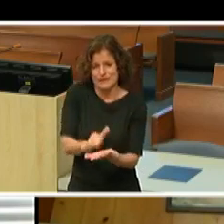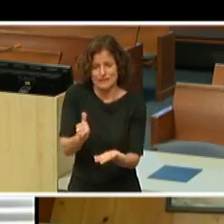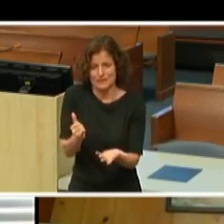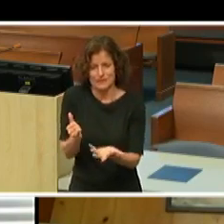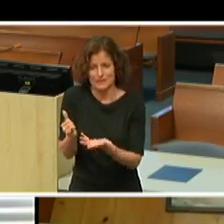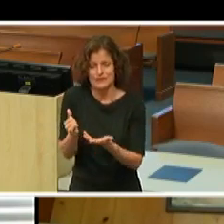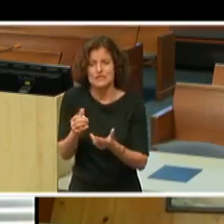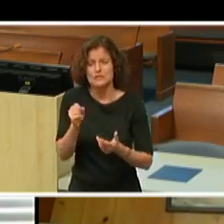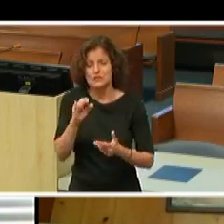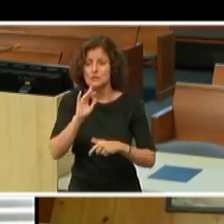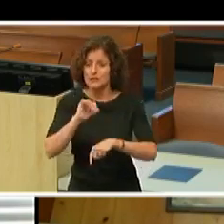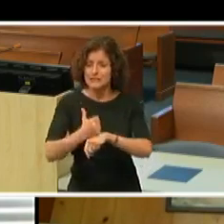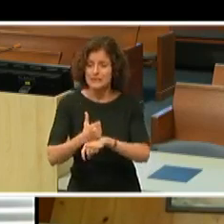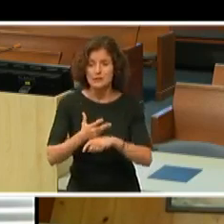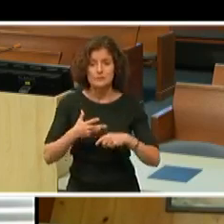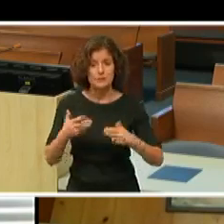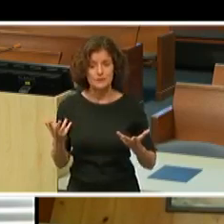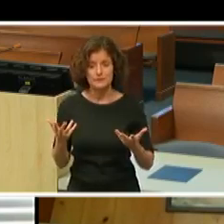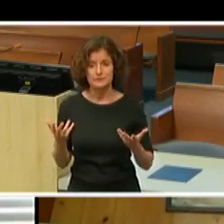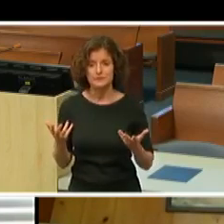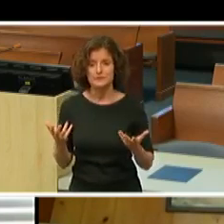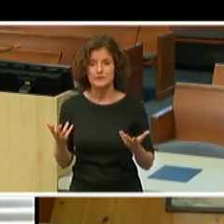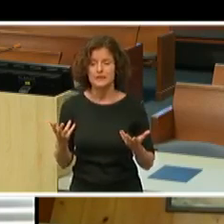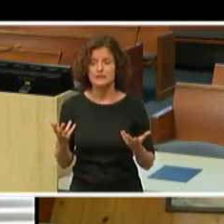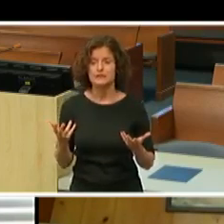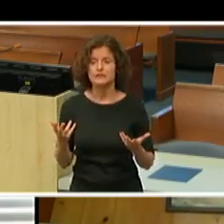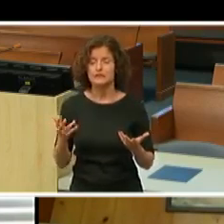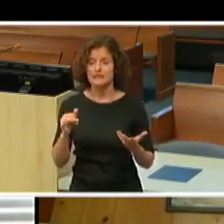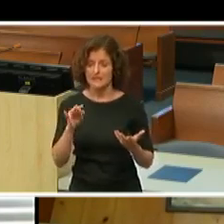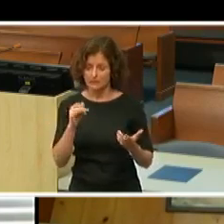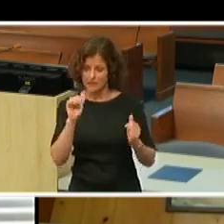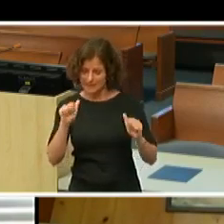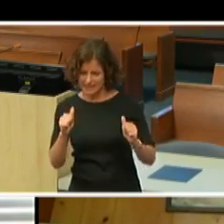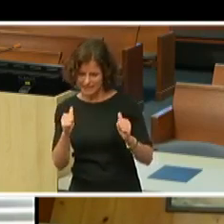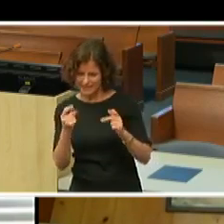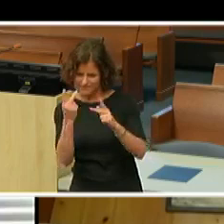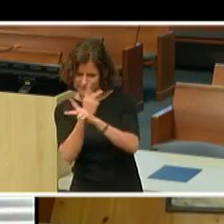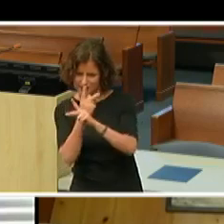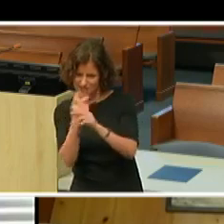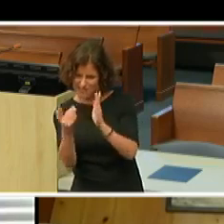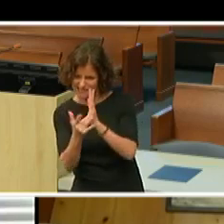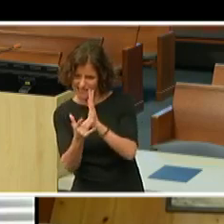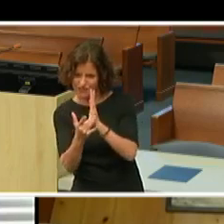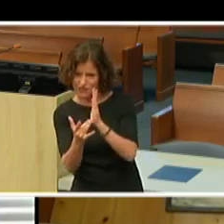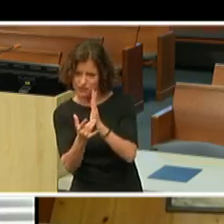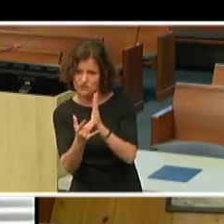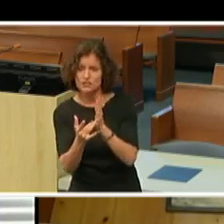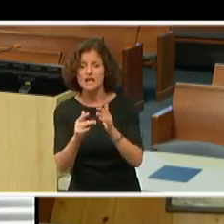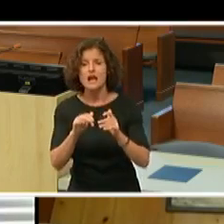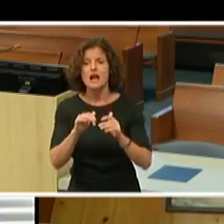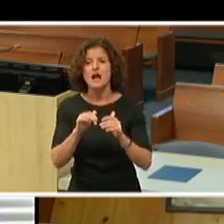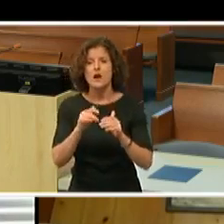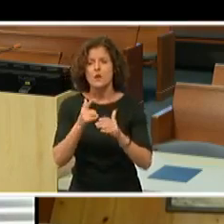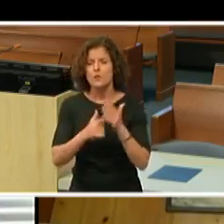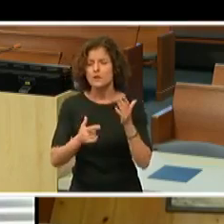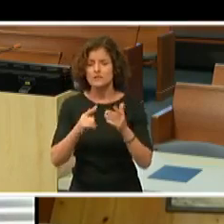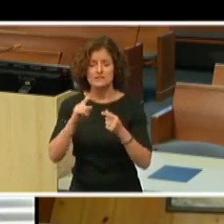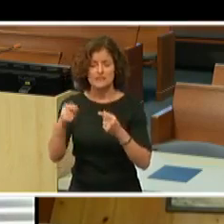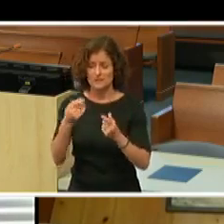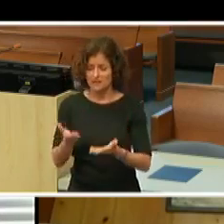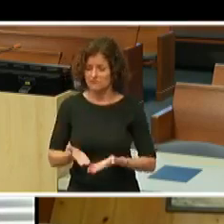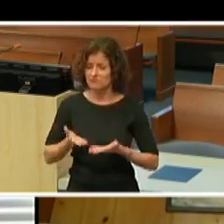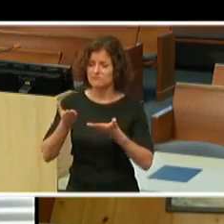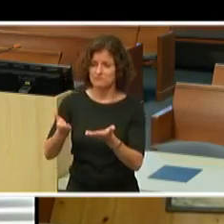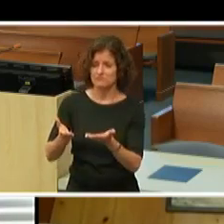input. And so what we're going to do, if we can technologically figure it out, is when a motion goes on the